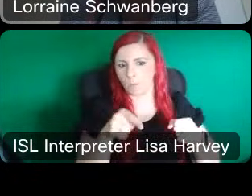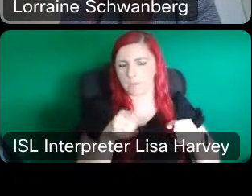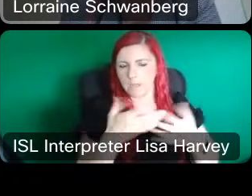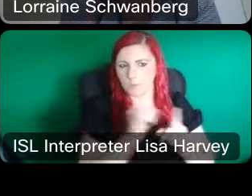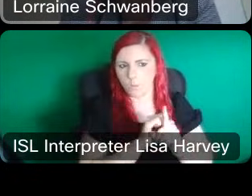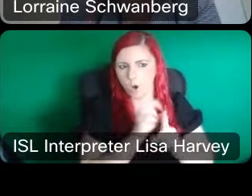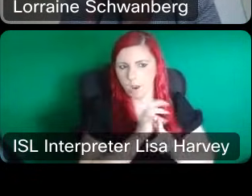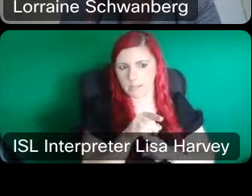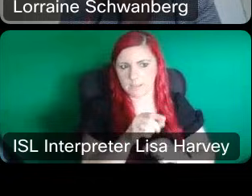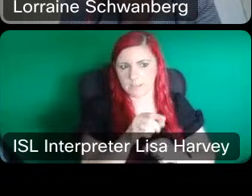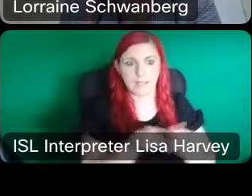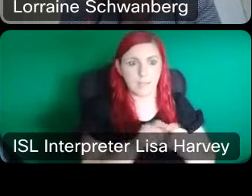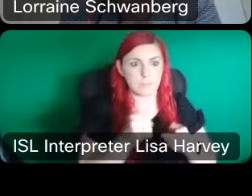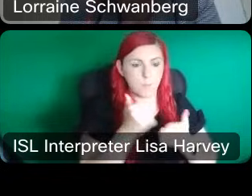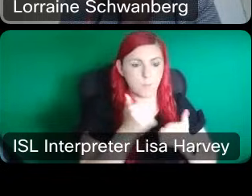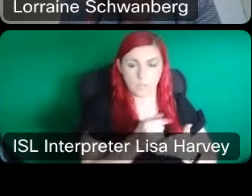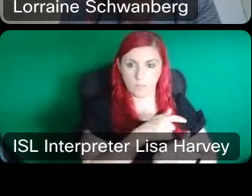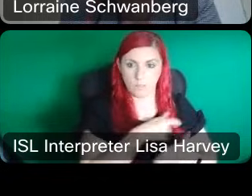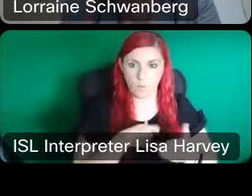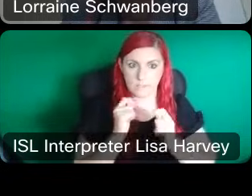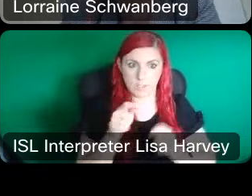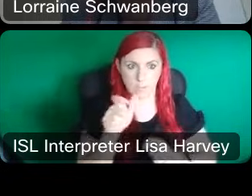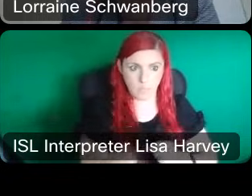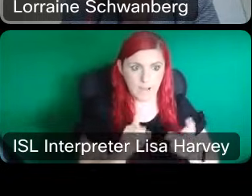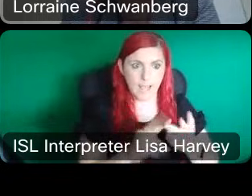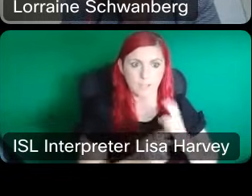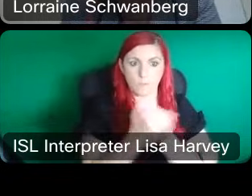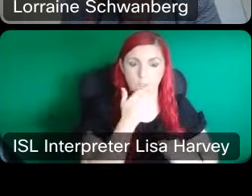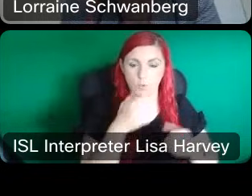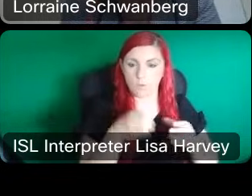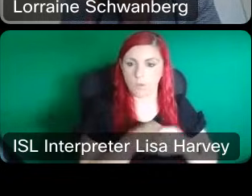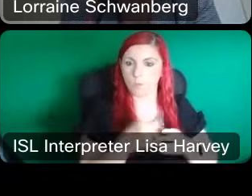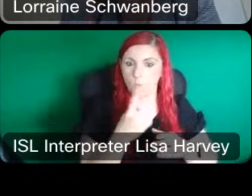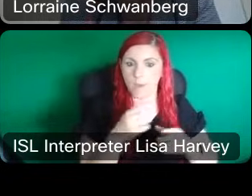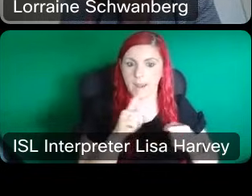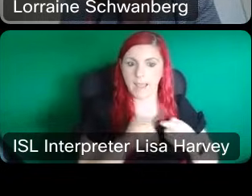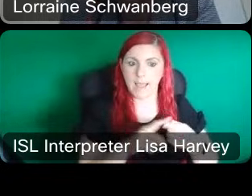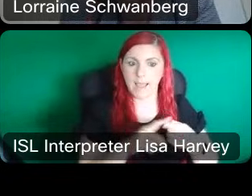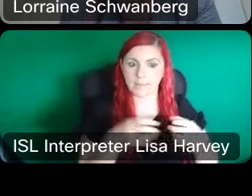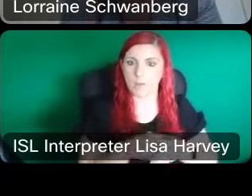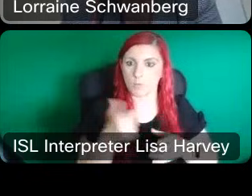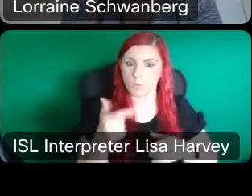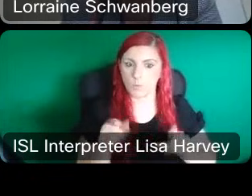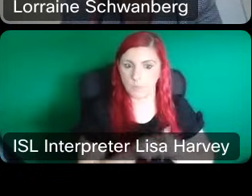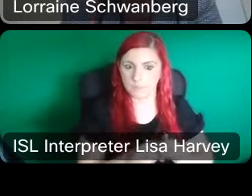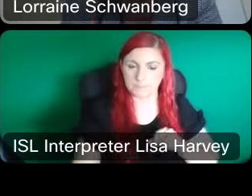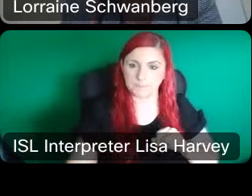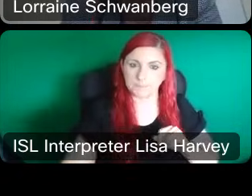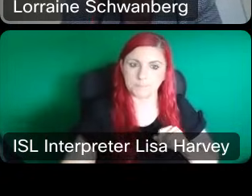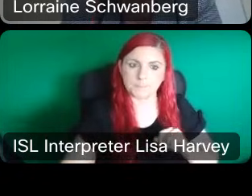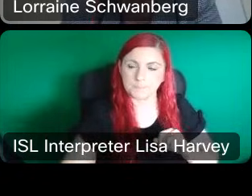the designated person, and the e-learning programs as well will reflect the updates of the policy.